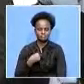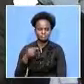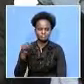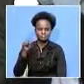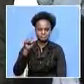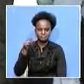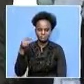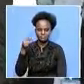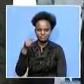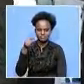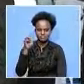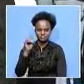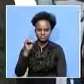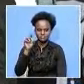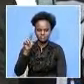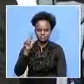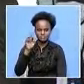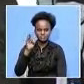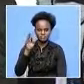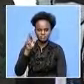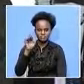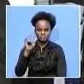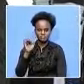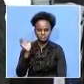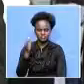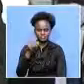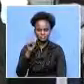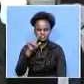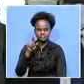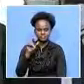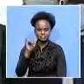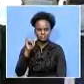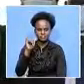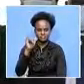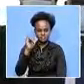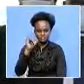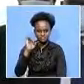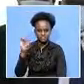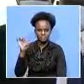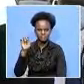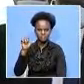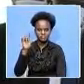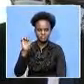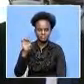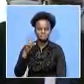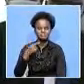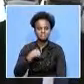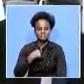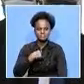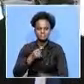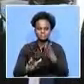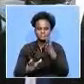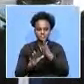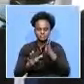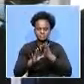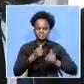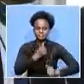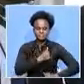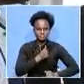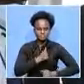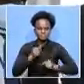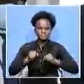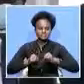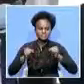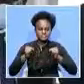Geoffrey Chongoziele, having been appointed Deputy Army Commander, do swear